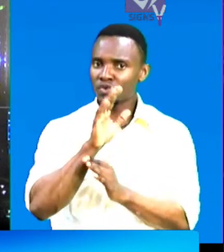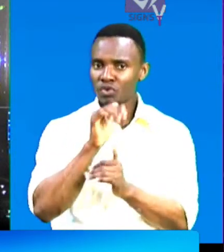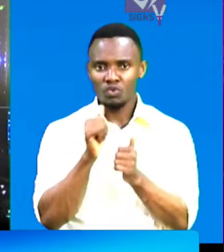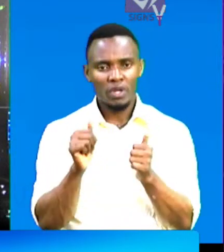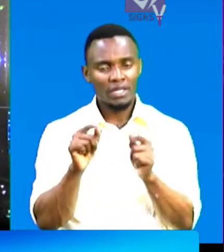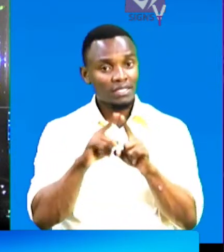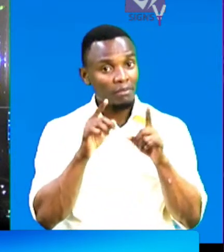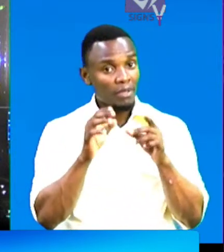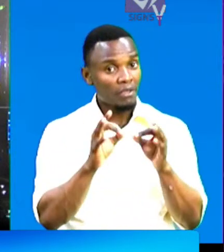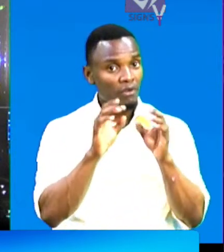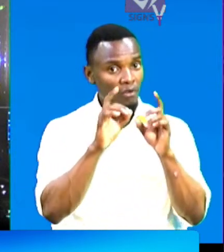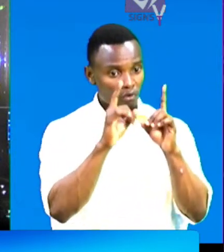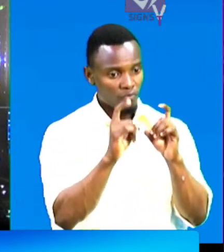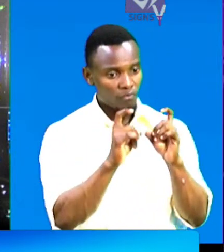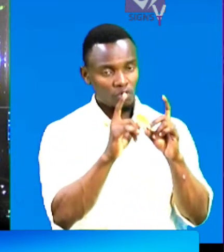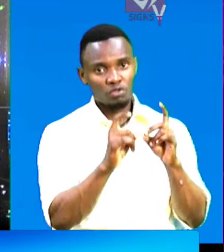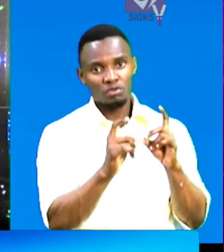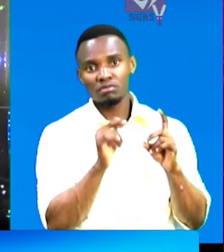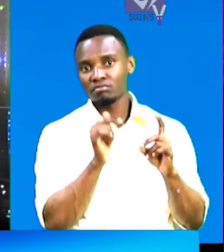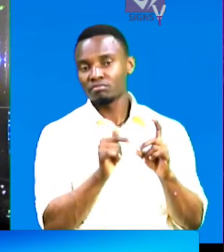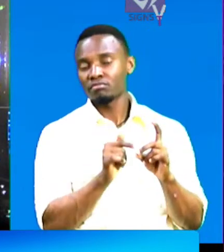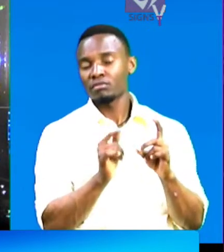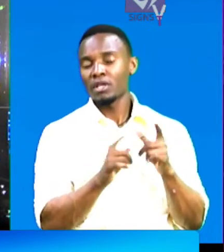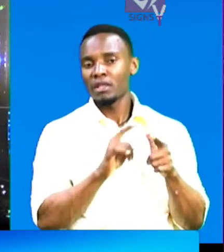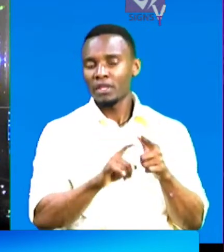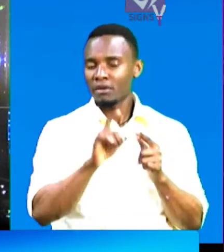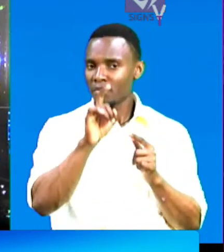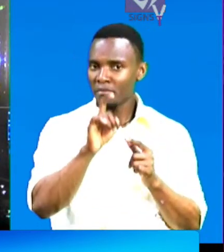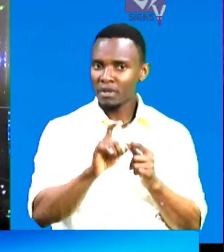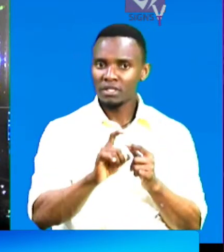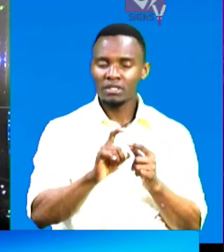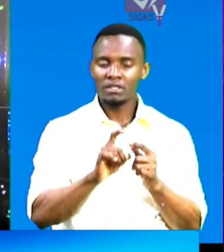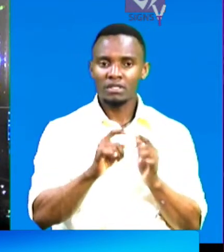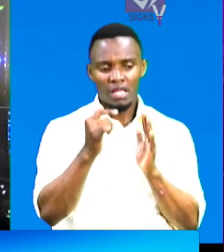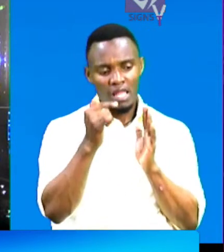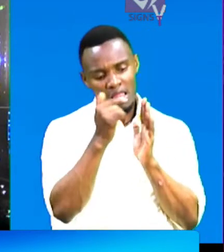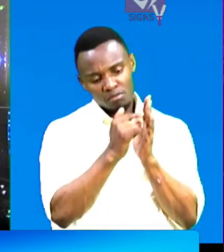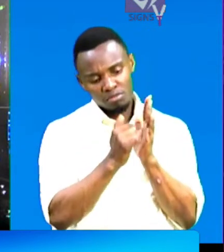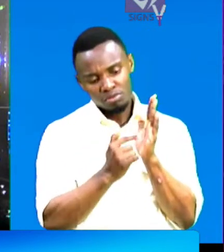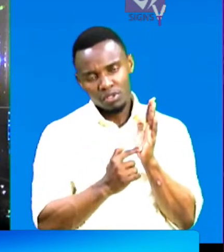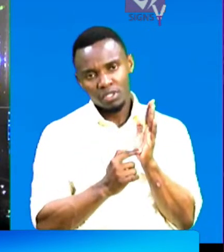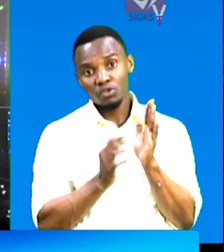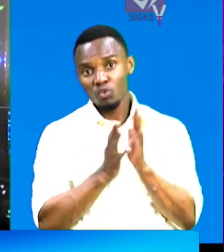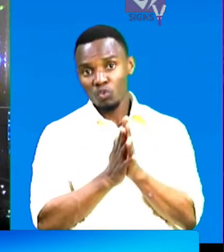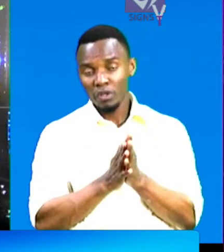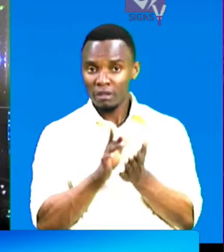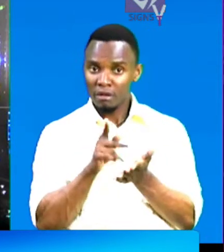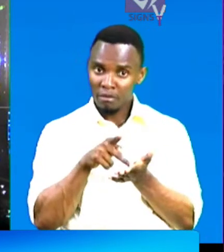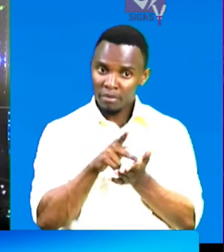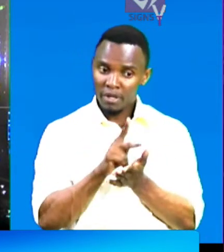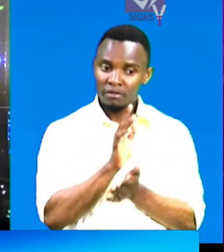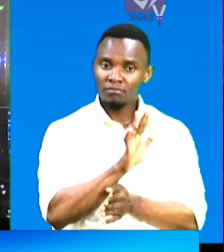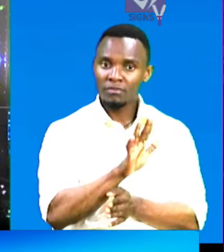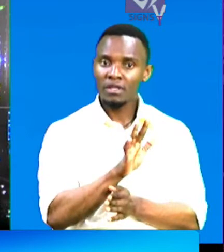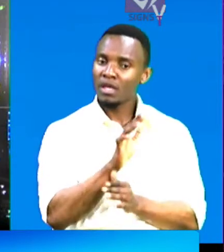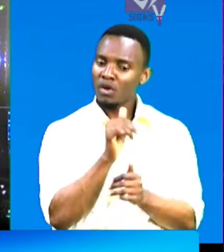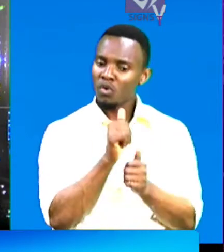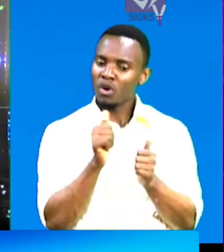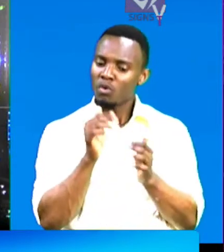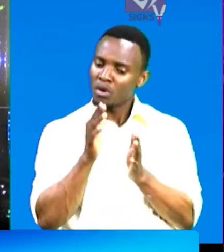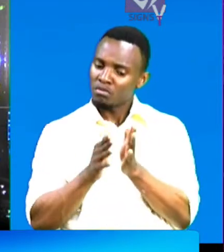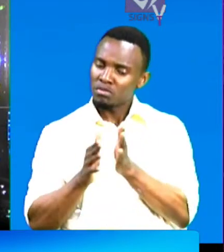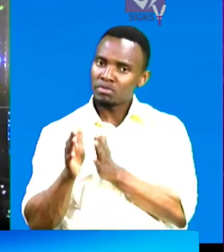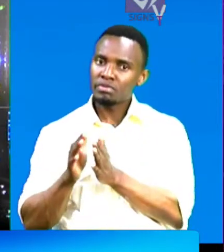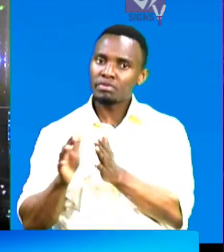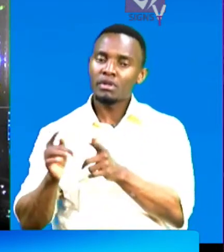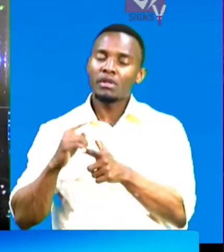of items you've taken, make sure you list them with their prices in order so